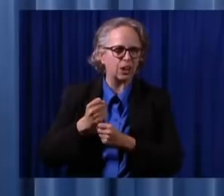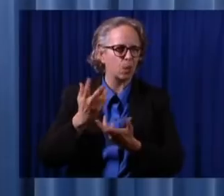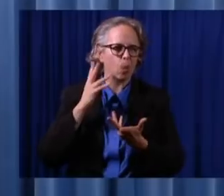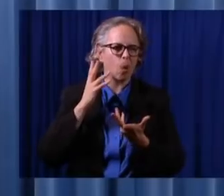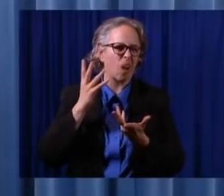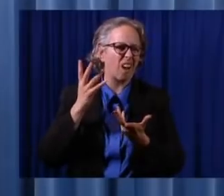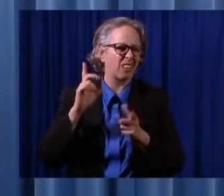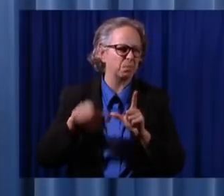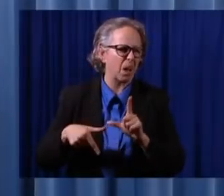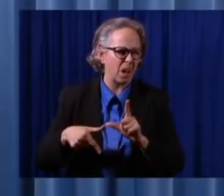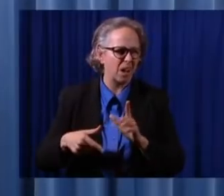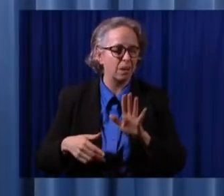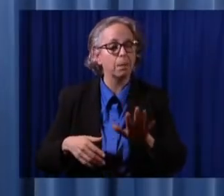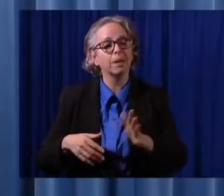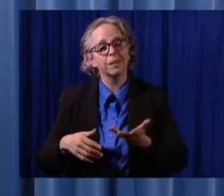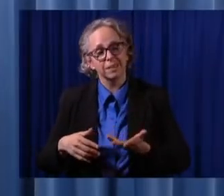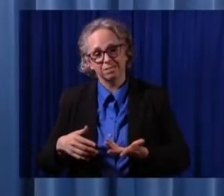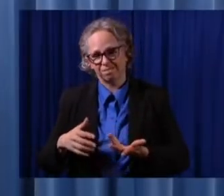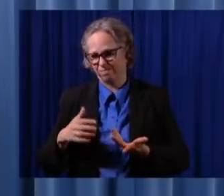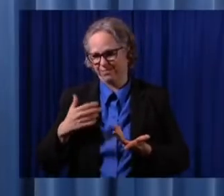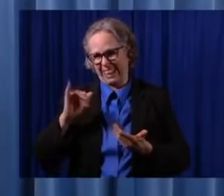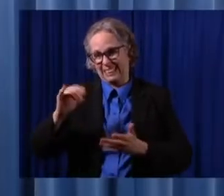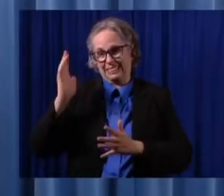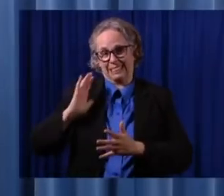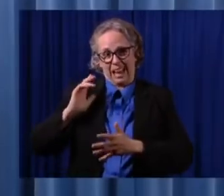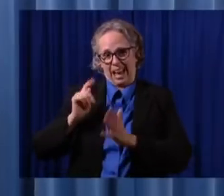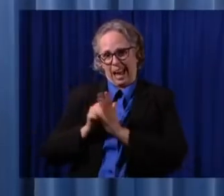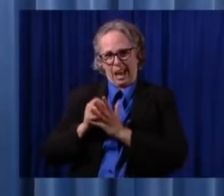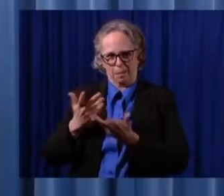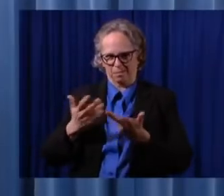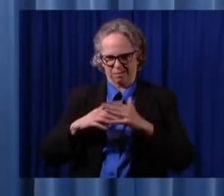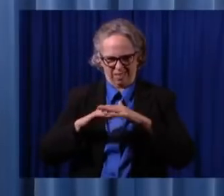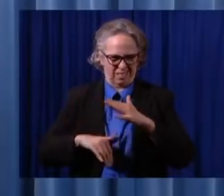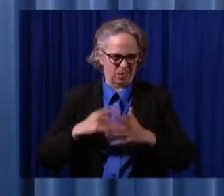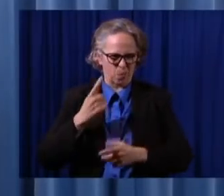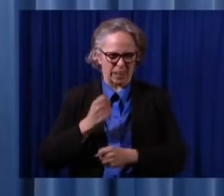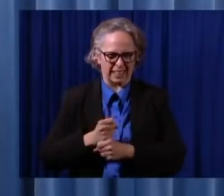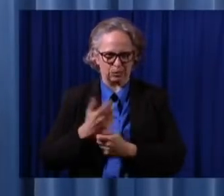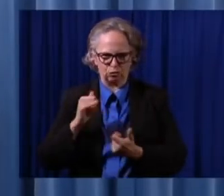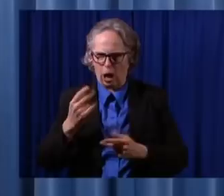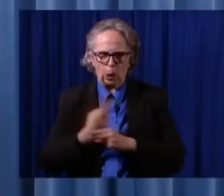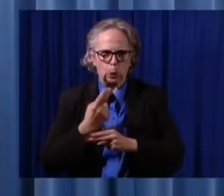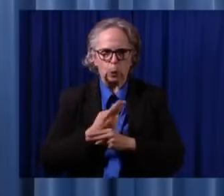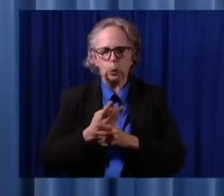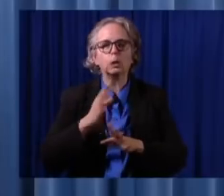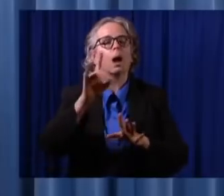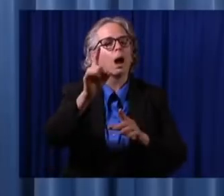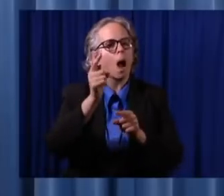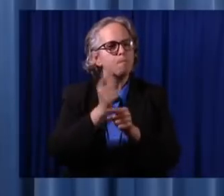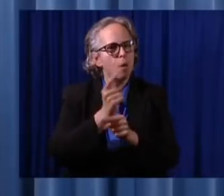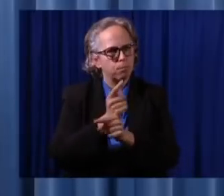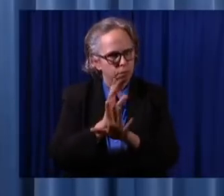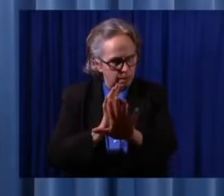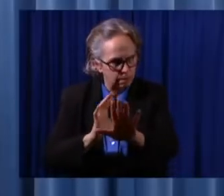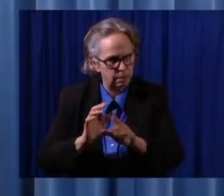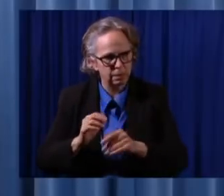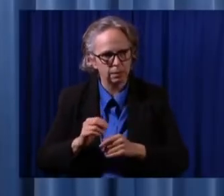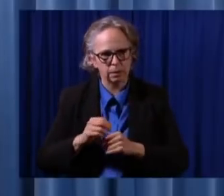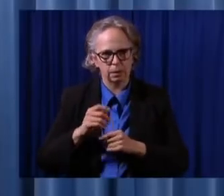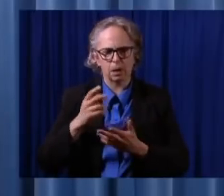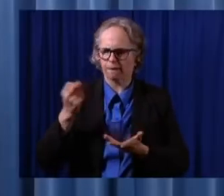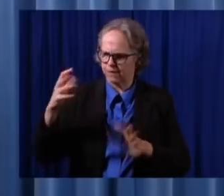they have to work against that shelf life and try to use it in the proper way and the approved way the best they